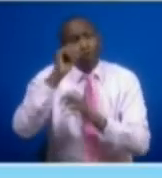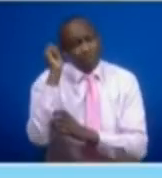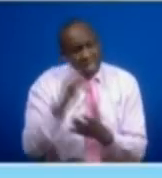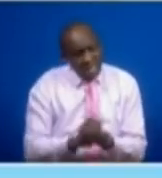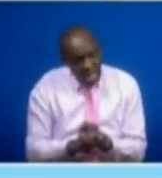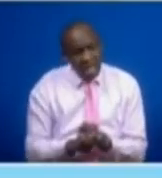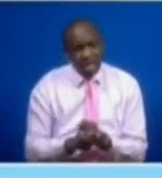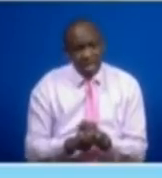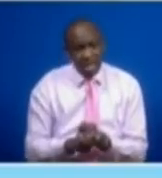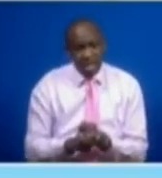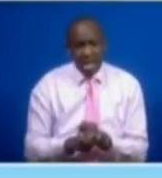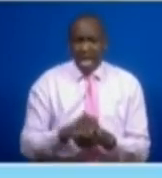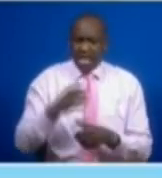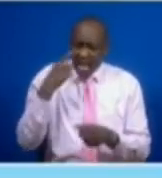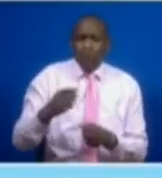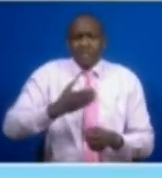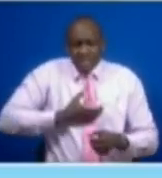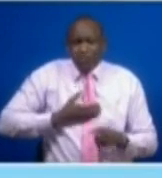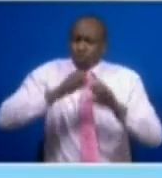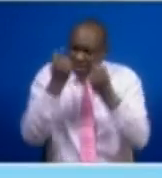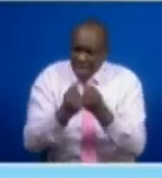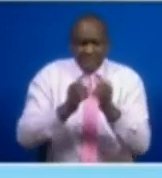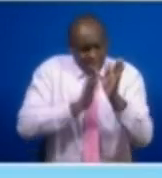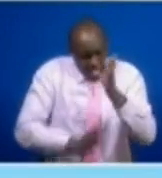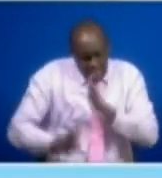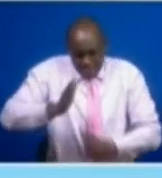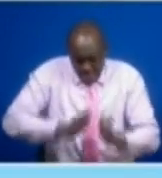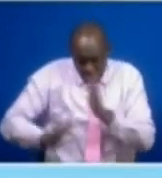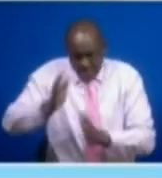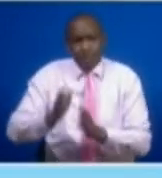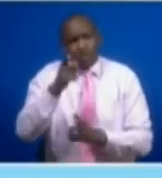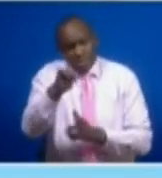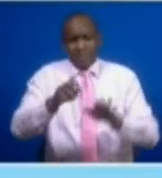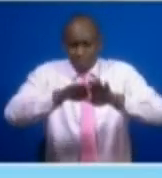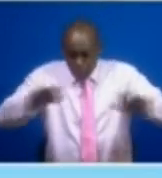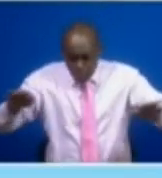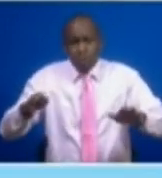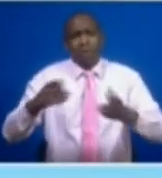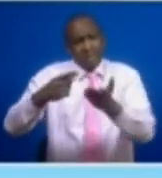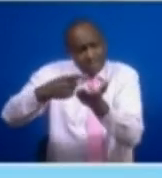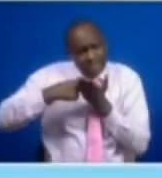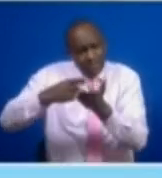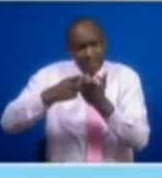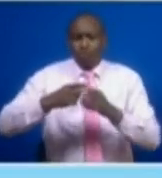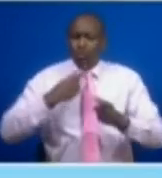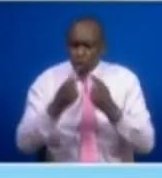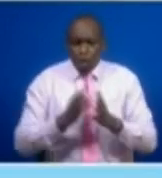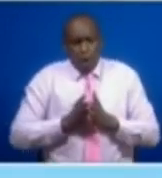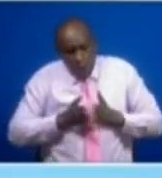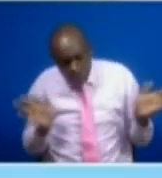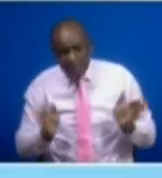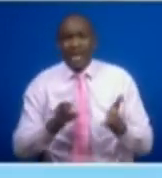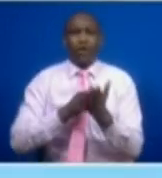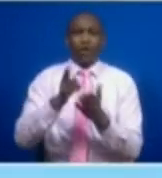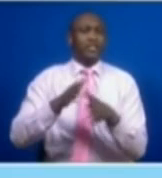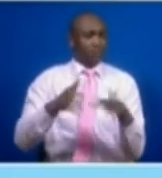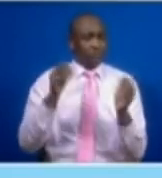the effort of civil society to create a space for them to speak candidly and honestly to the Kenyan